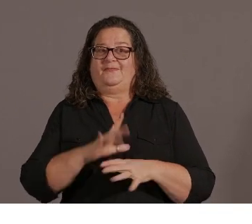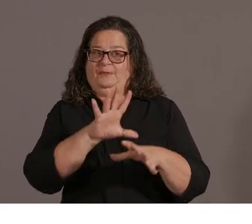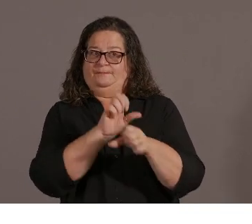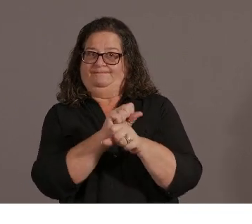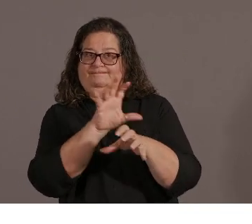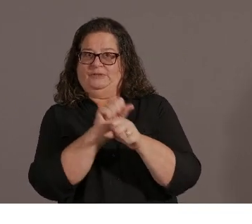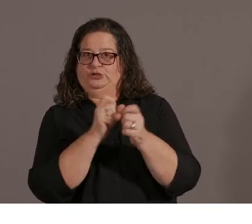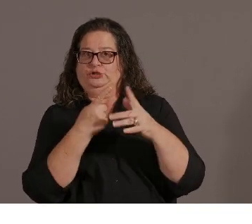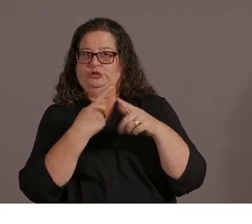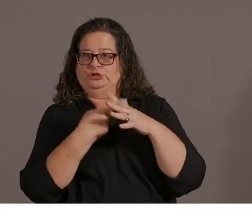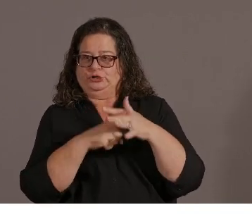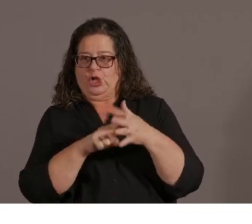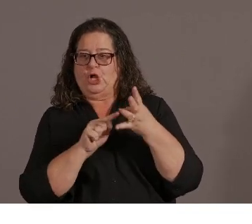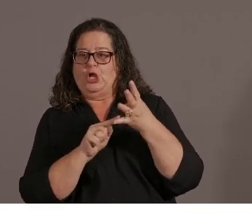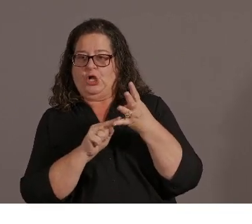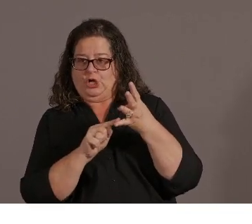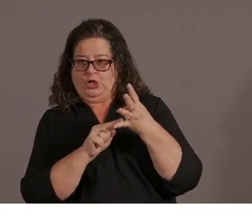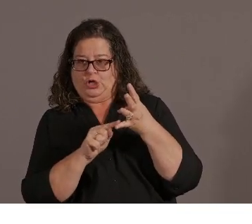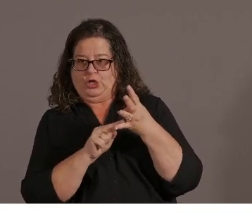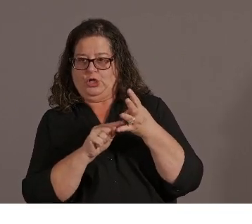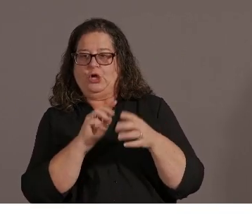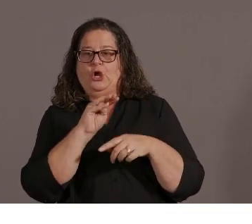website, or by calling